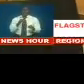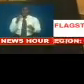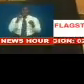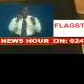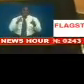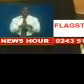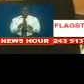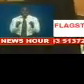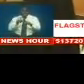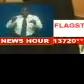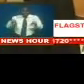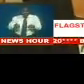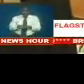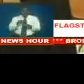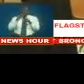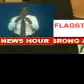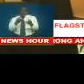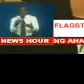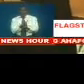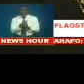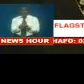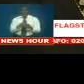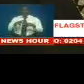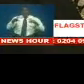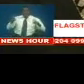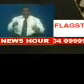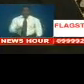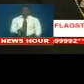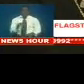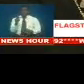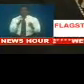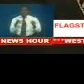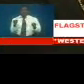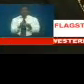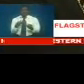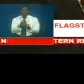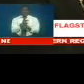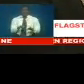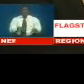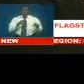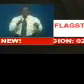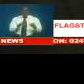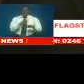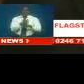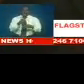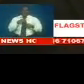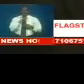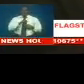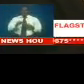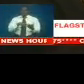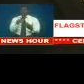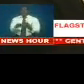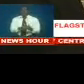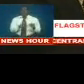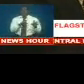system, an area Ms. Adamson wants Ghana to exploit. Many Ghanaians have studied in Australia under our flagship scholarships program, the